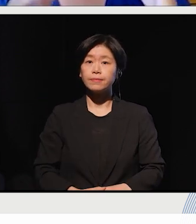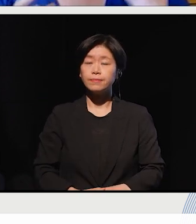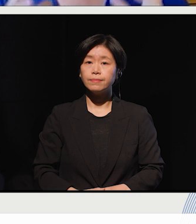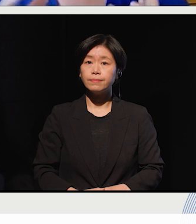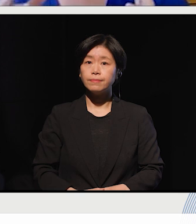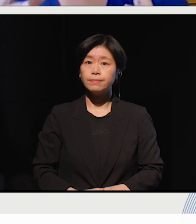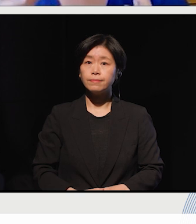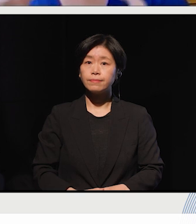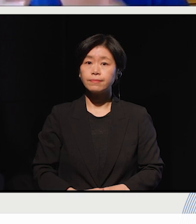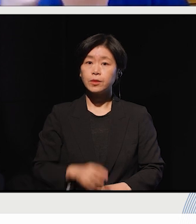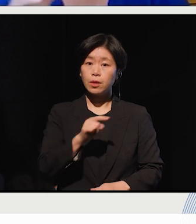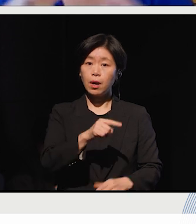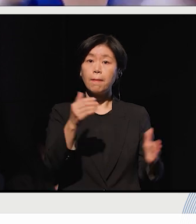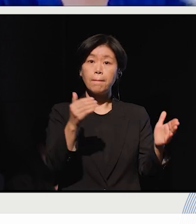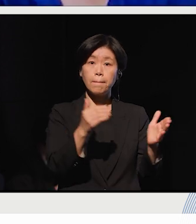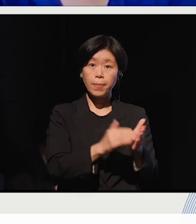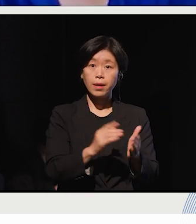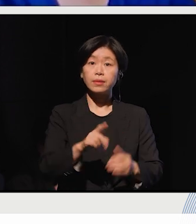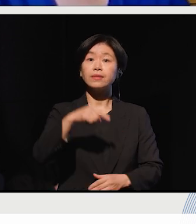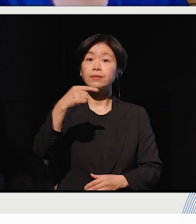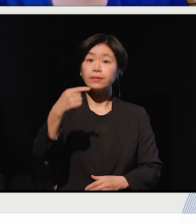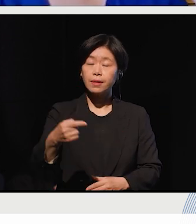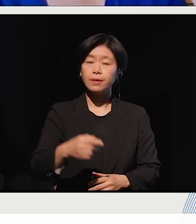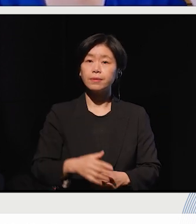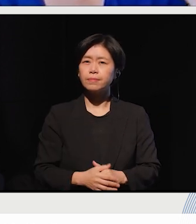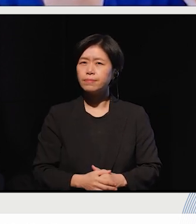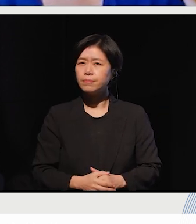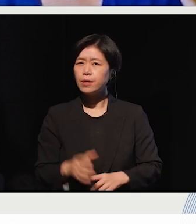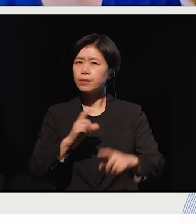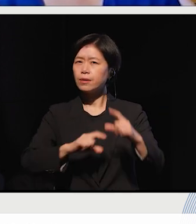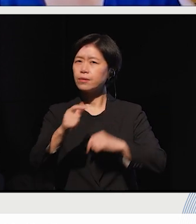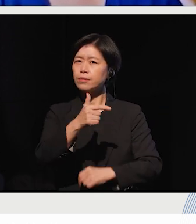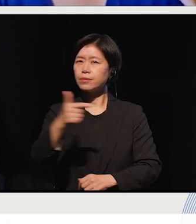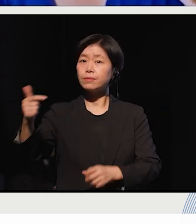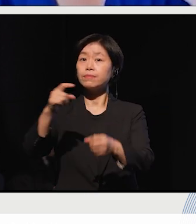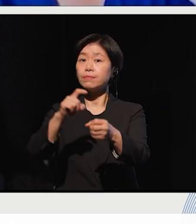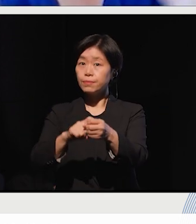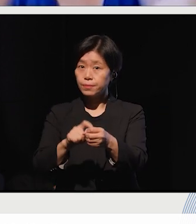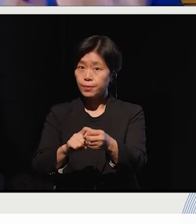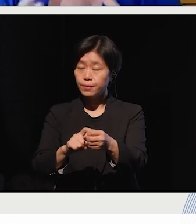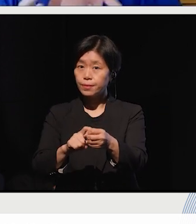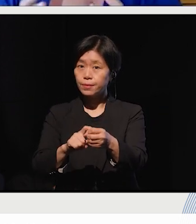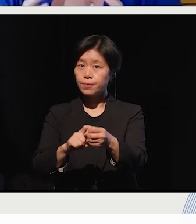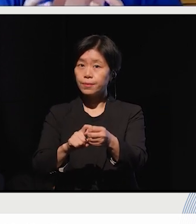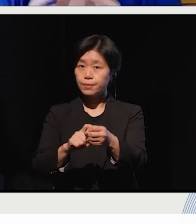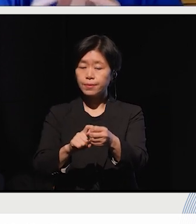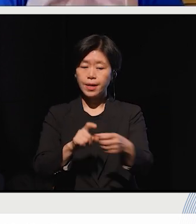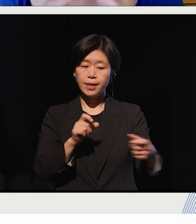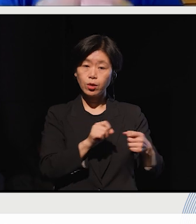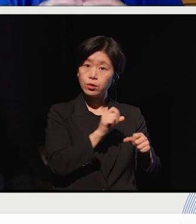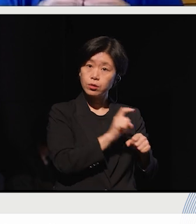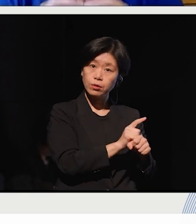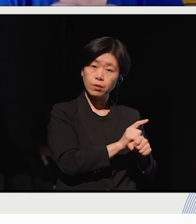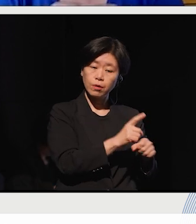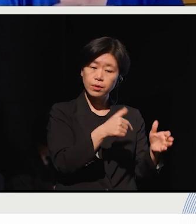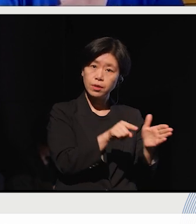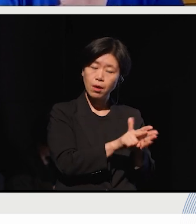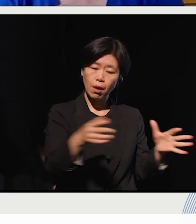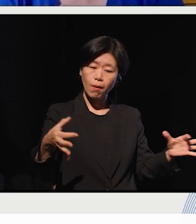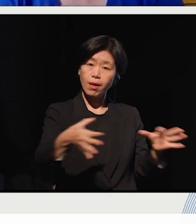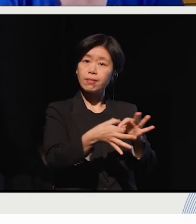and then think about how the larger goals of the institution relate back to your commitment